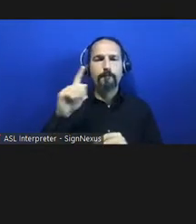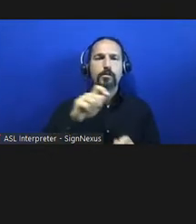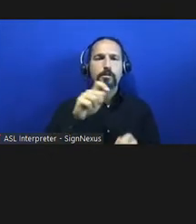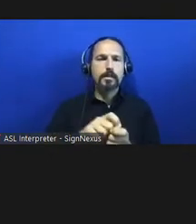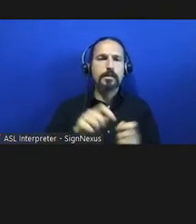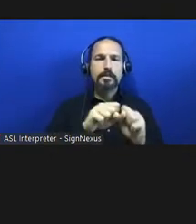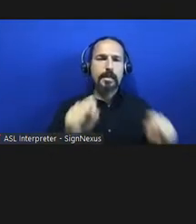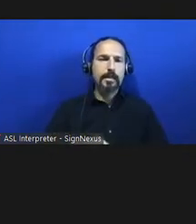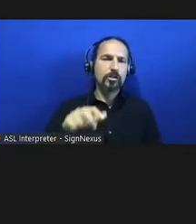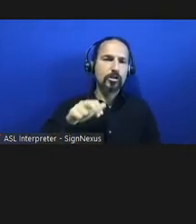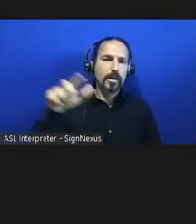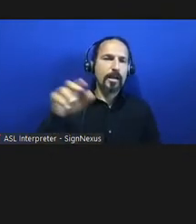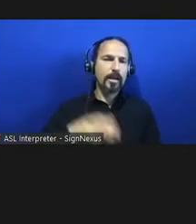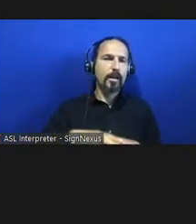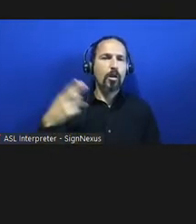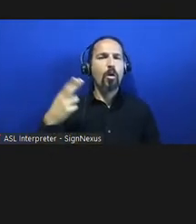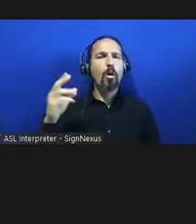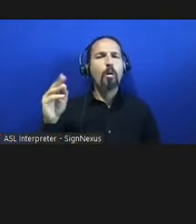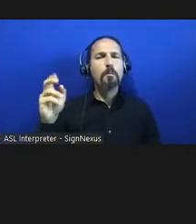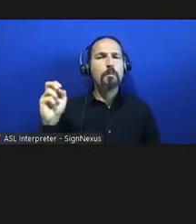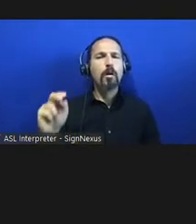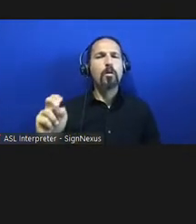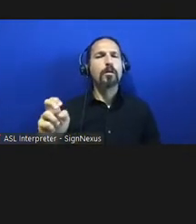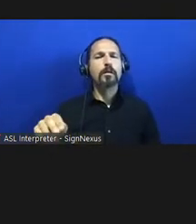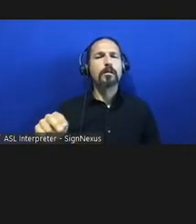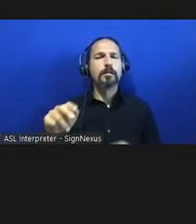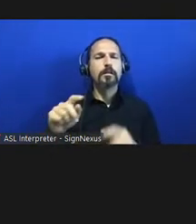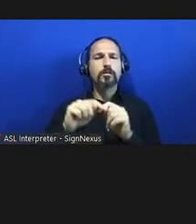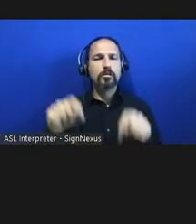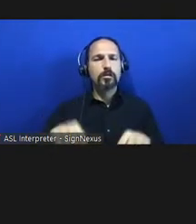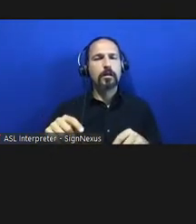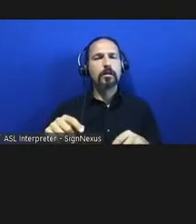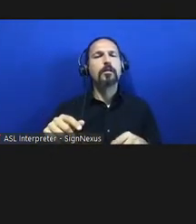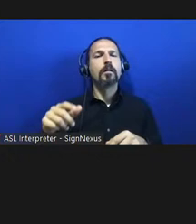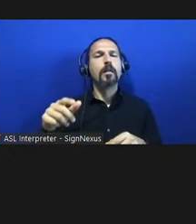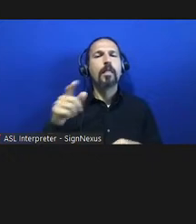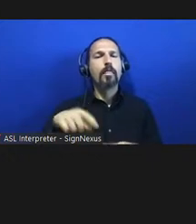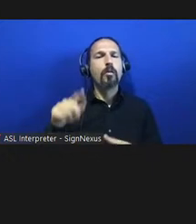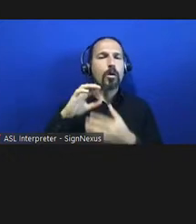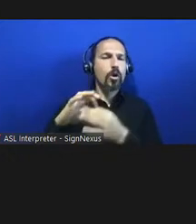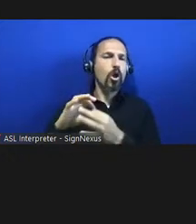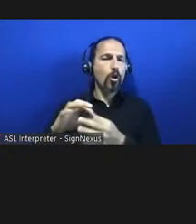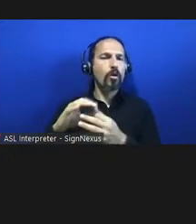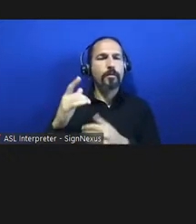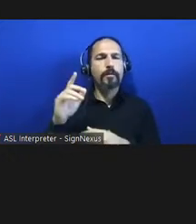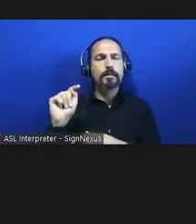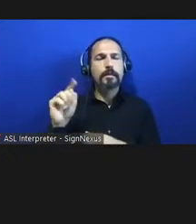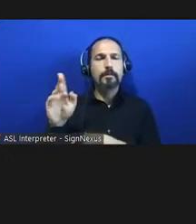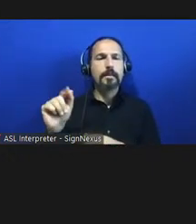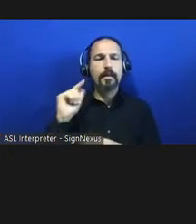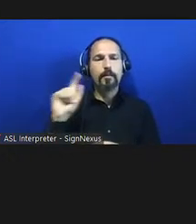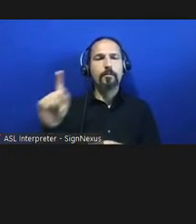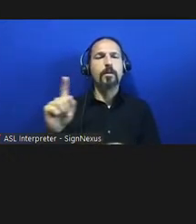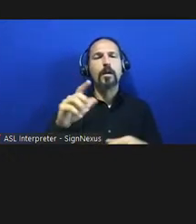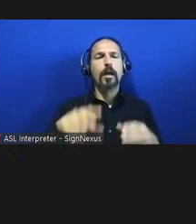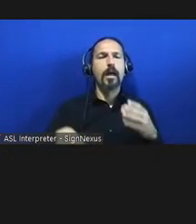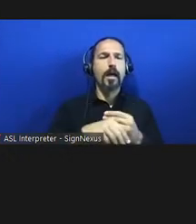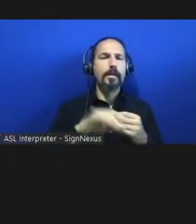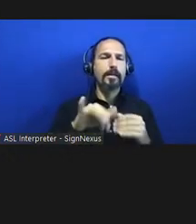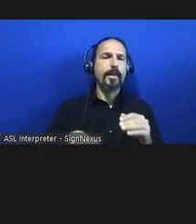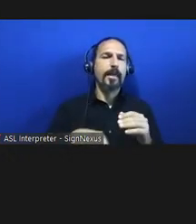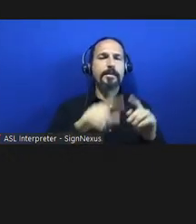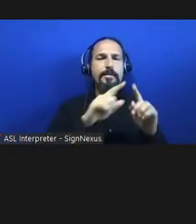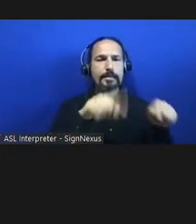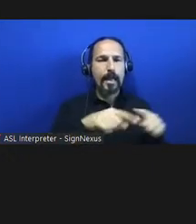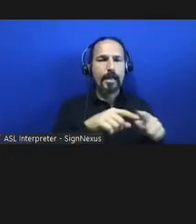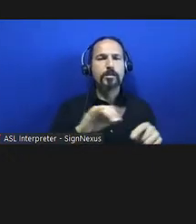Hoboken terminal if the thresholds are reached tbta will coordinate with these agencies to implement signage and wayfinding